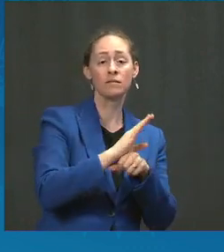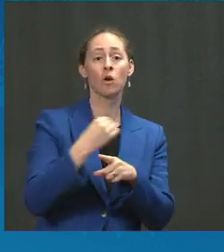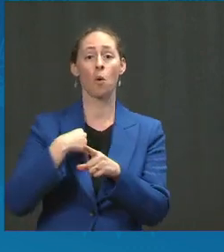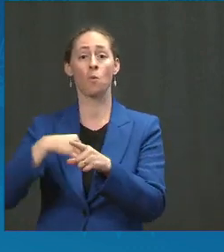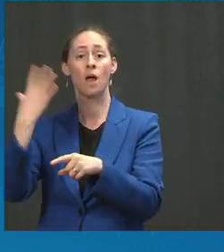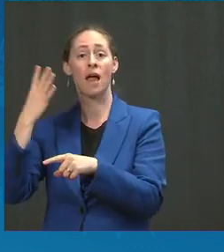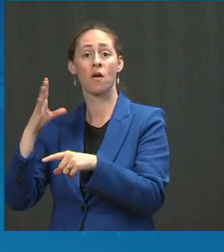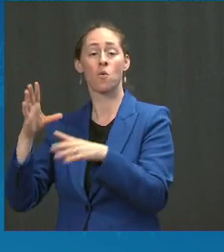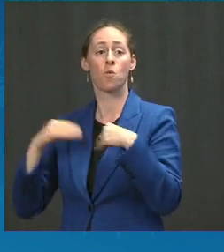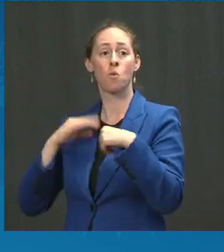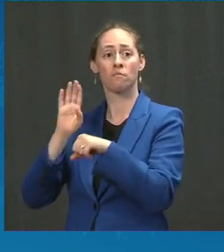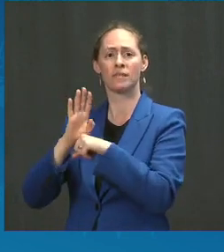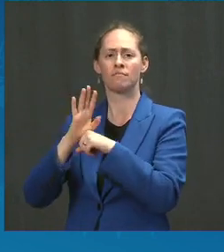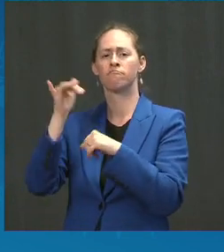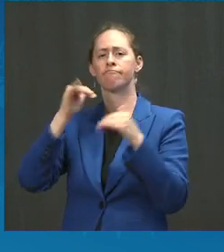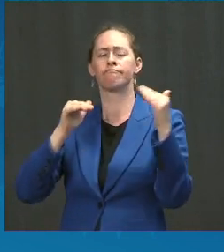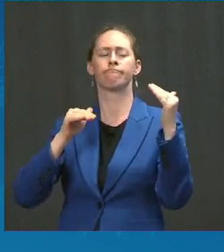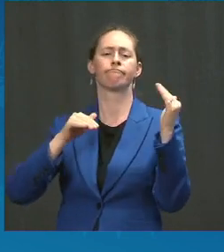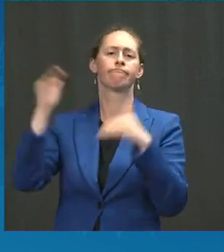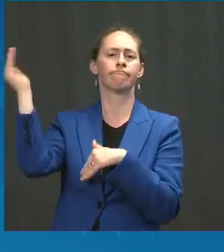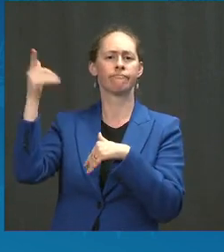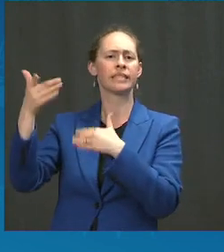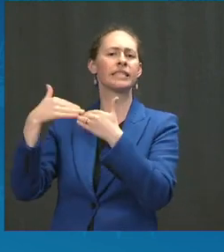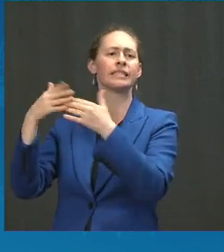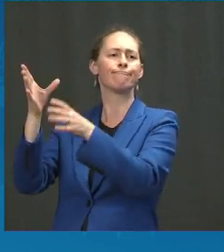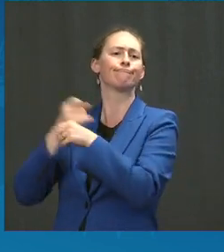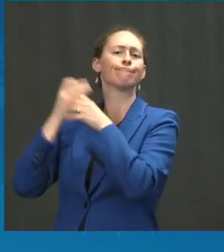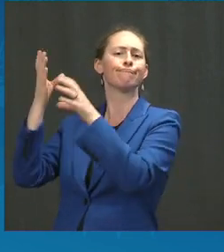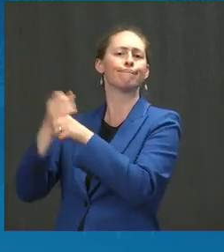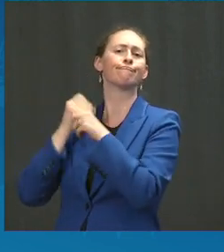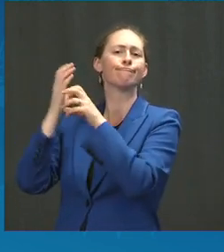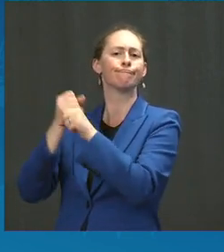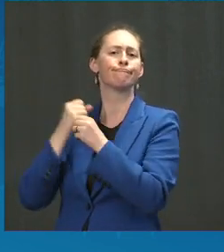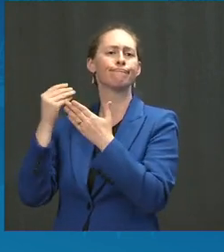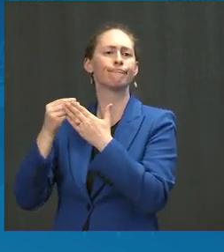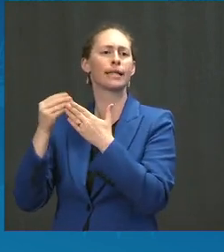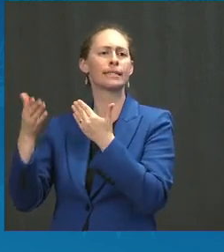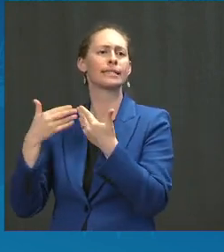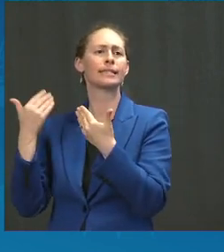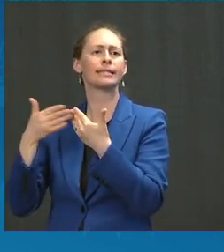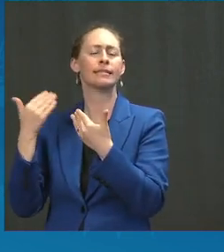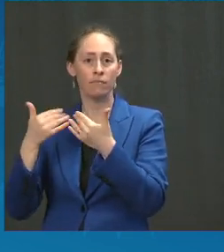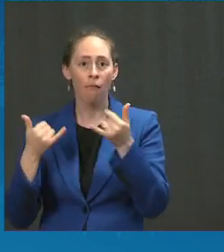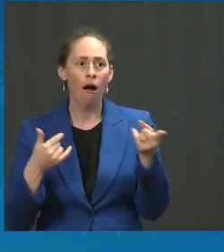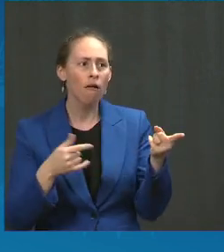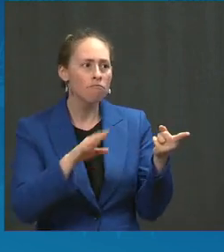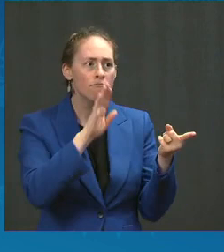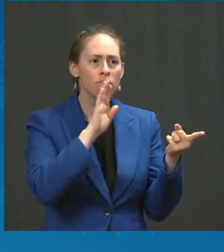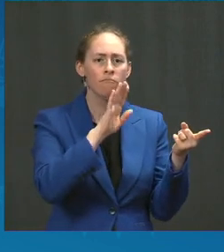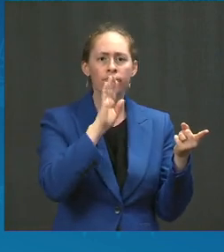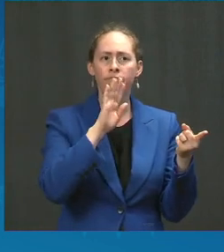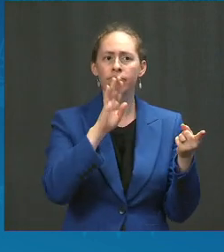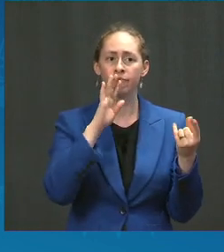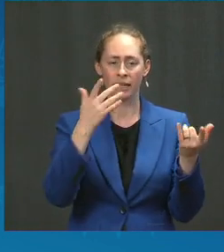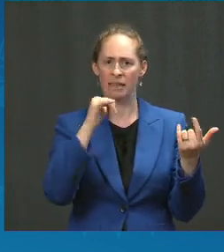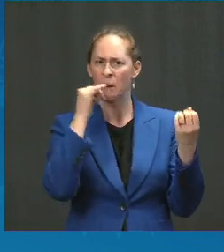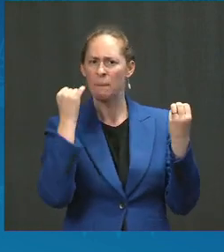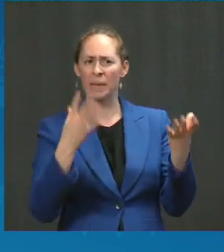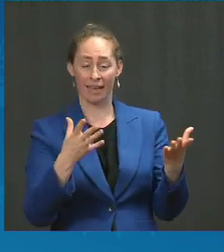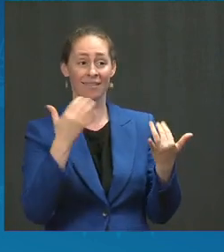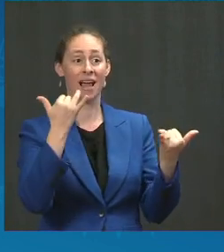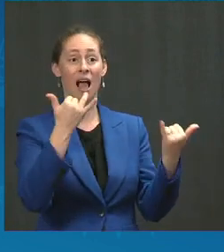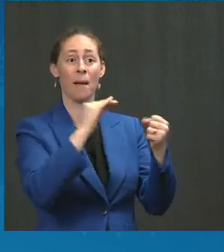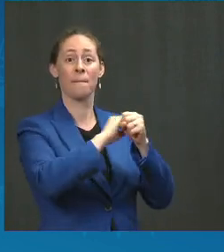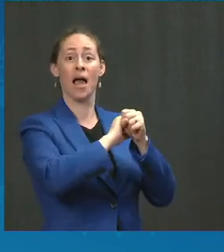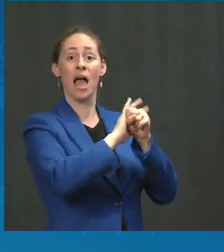revenue are majority owned by Black women. As we move beyond the pandemic, how do you think about expanding access to capital